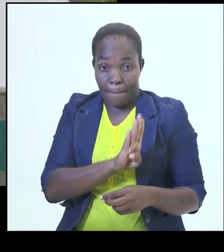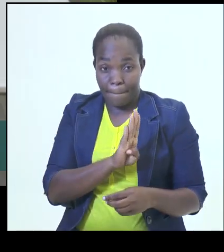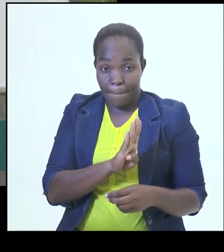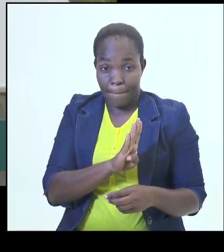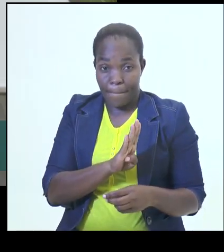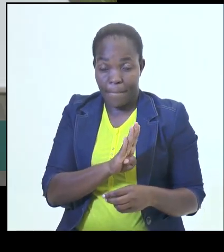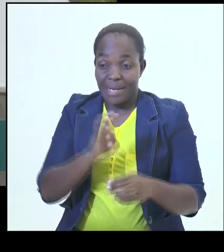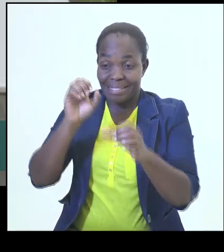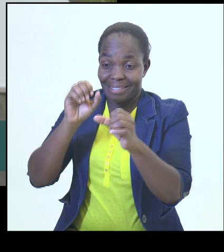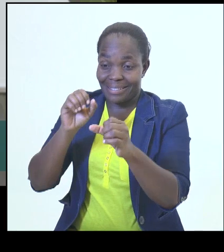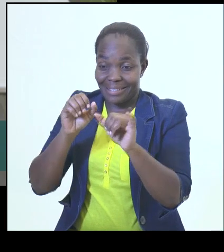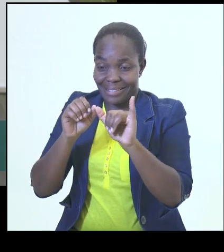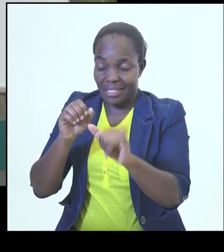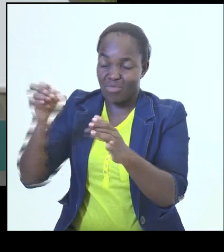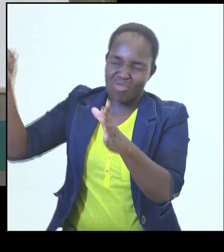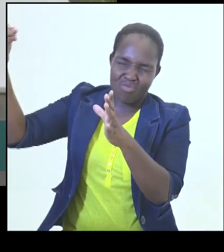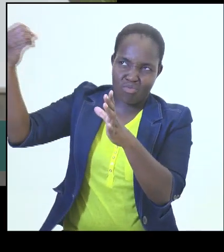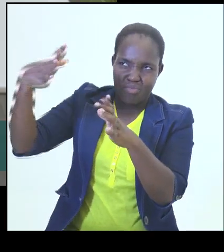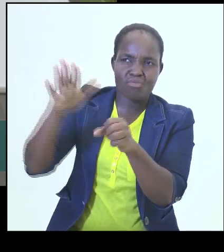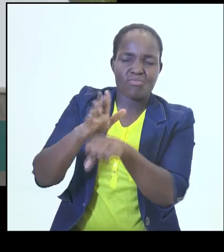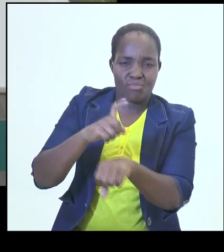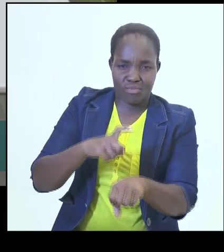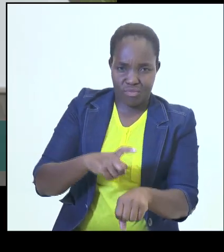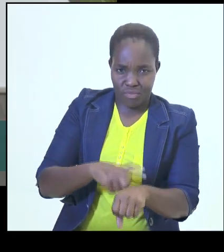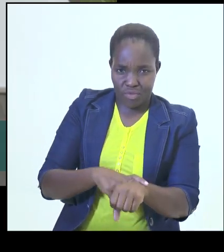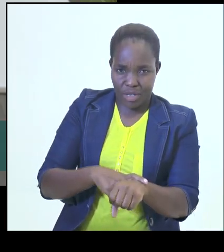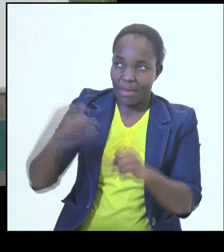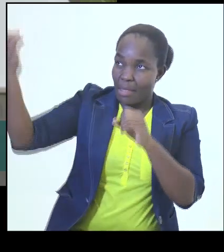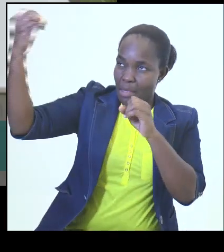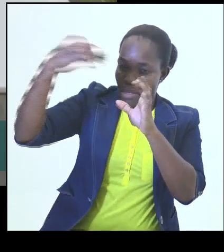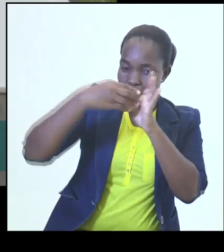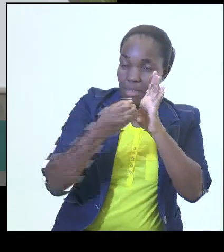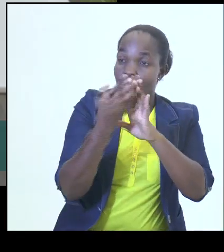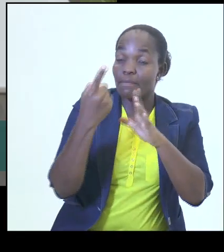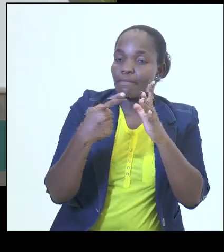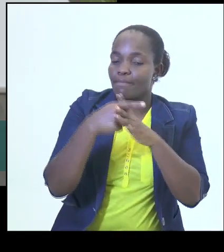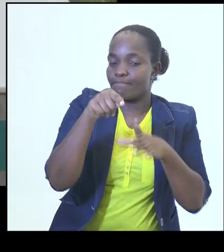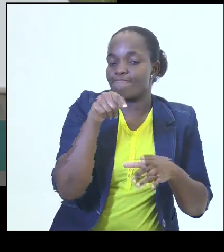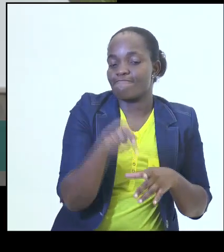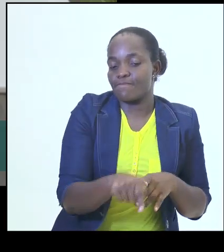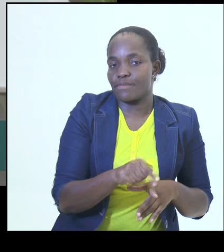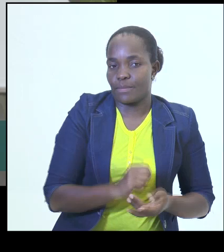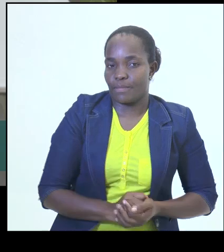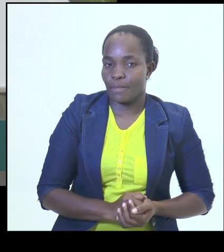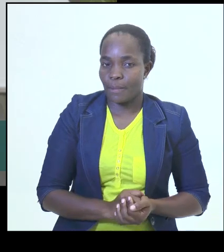exposed to enough light during this time and could photosynthesize, thereby produce